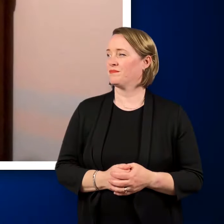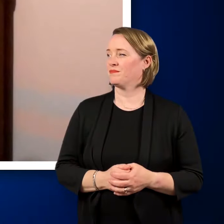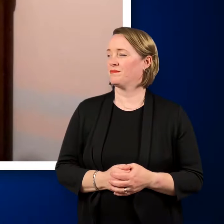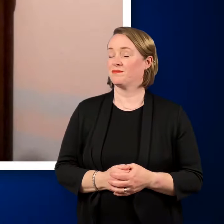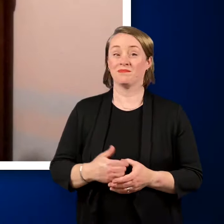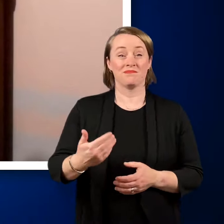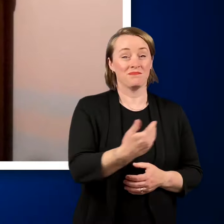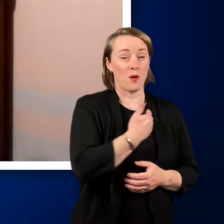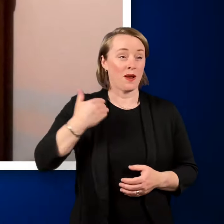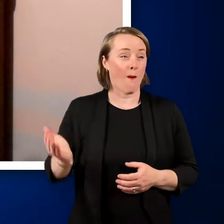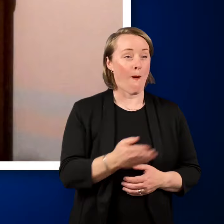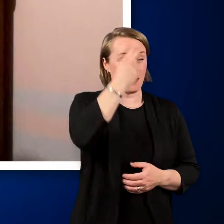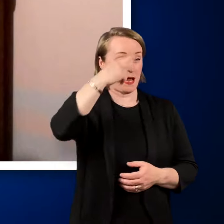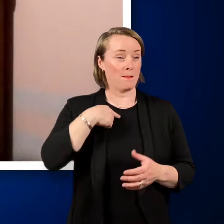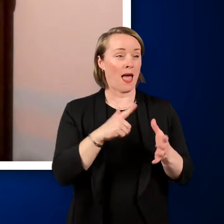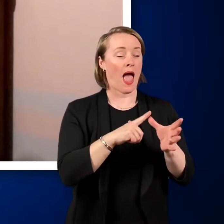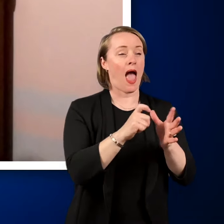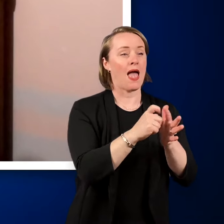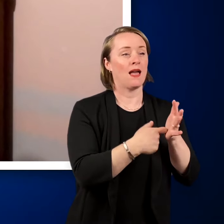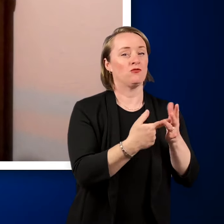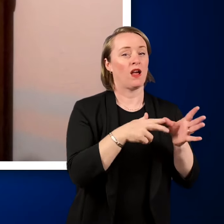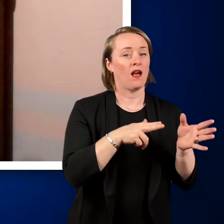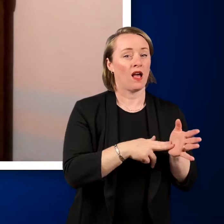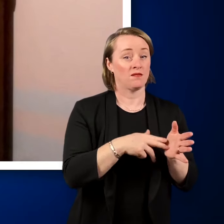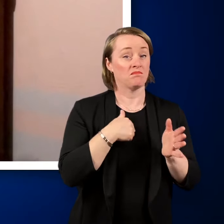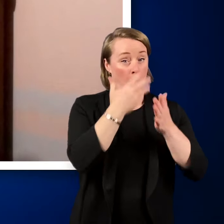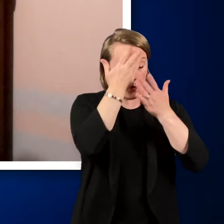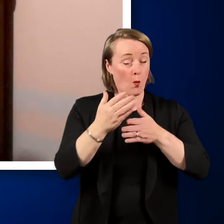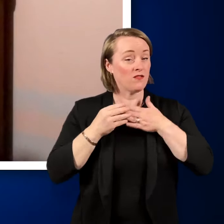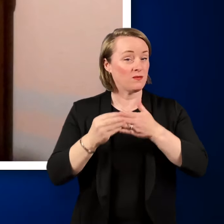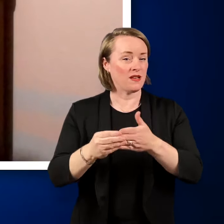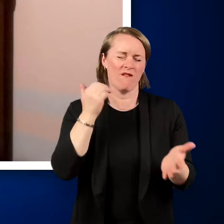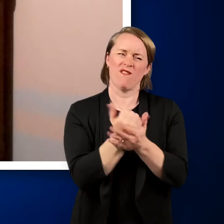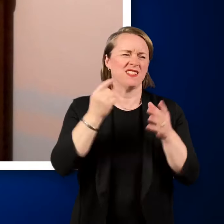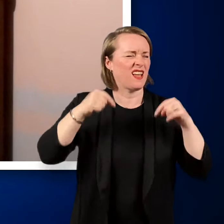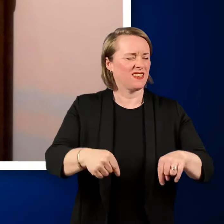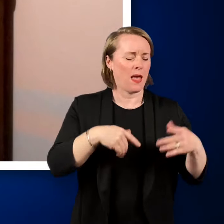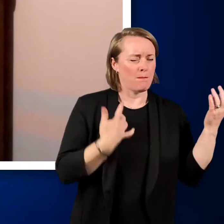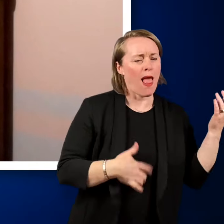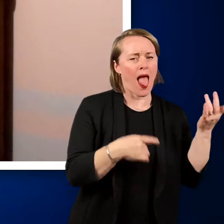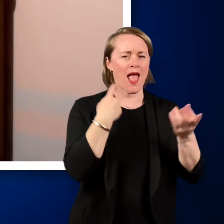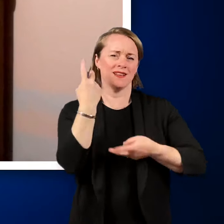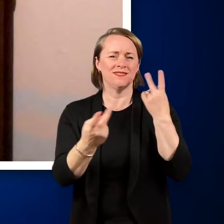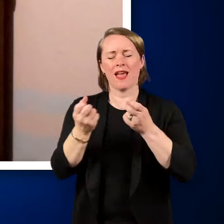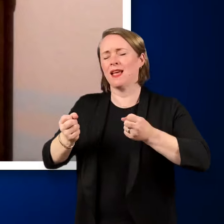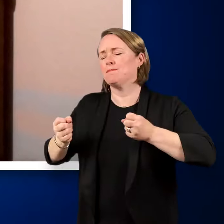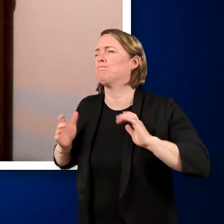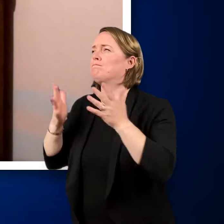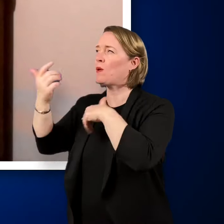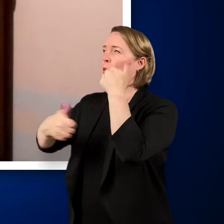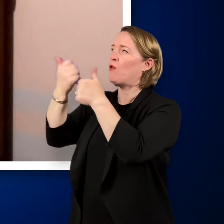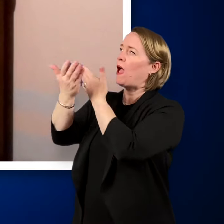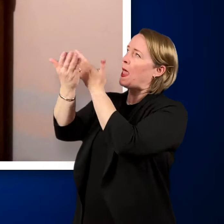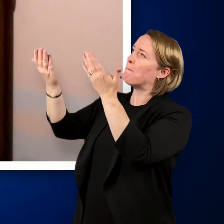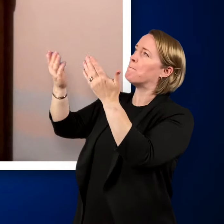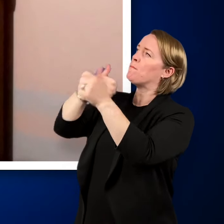Morning church, I'm Adrian, one of the worship leaders. It's great to be here. It's great to be able to play and sing. It's great to be able to do stuff that glorifies God, that